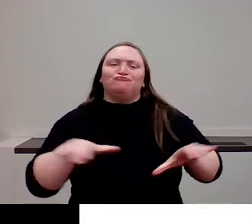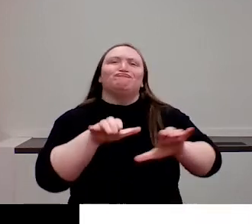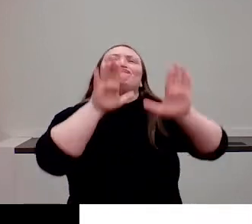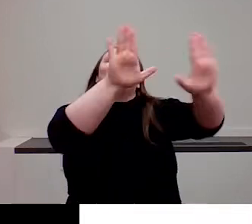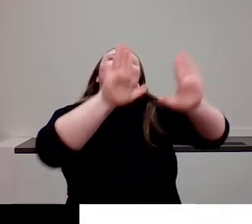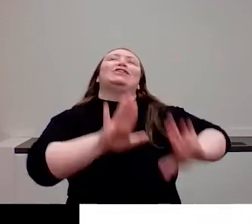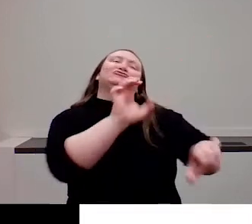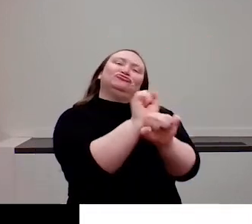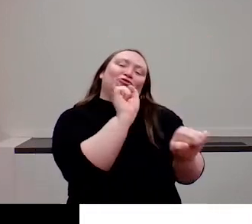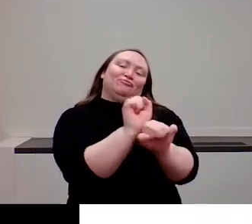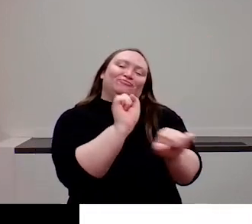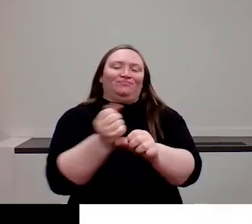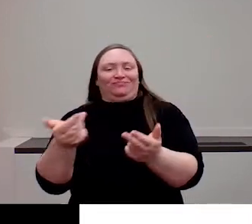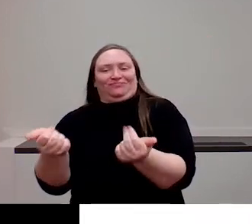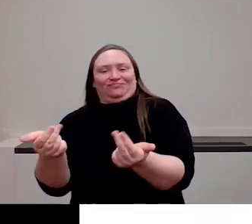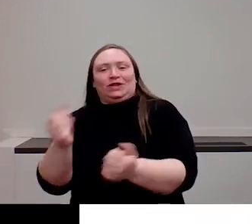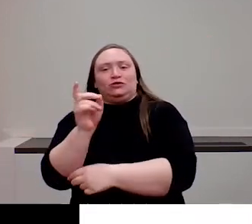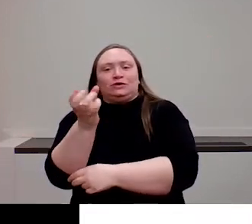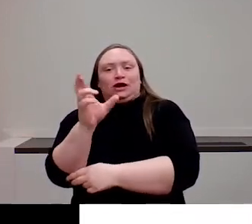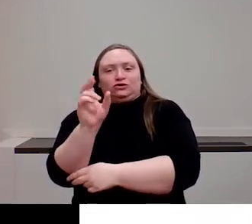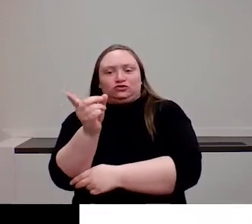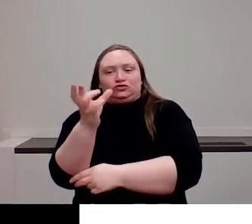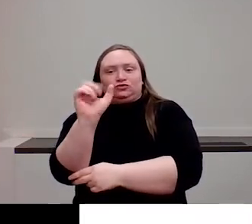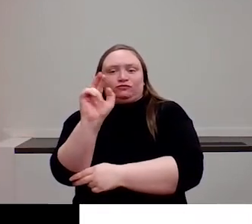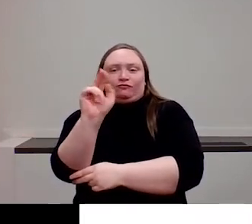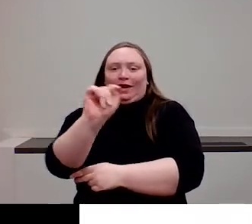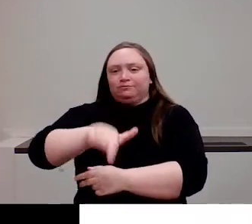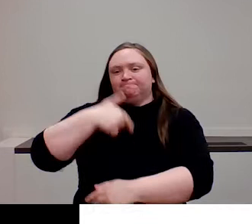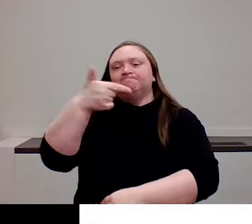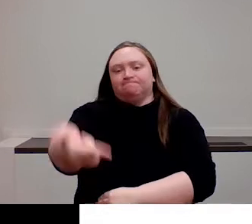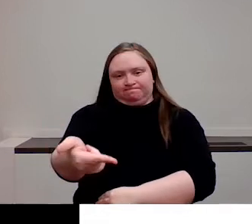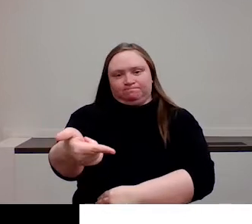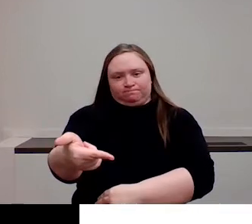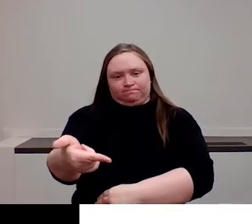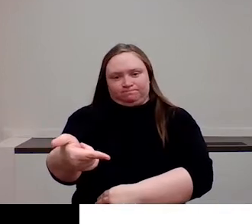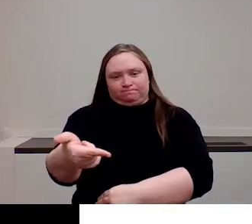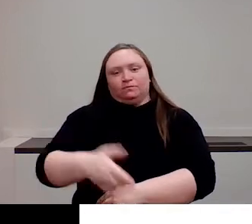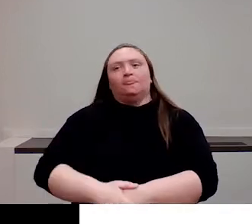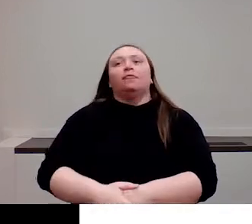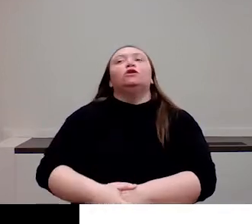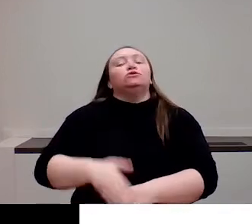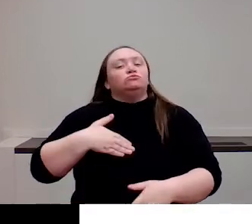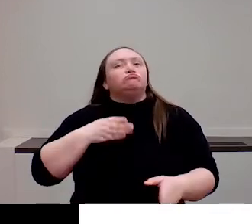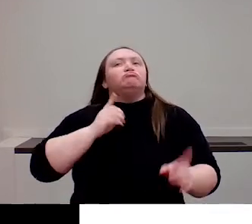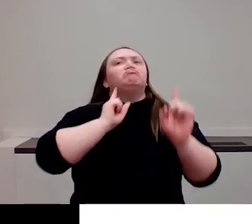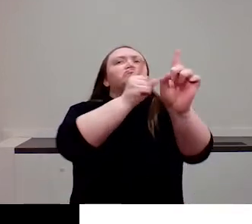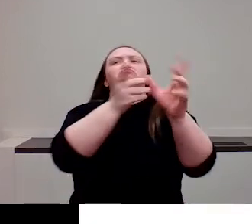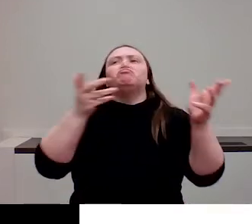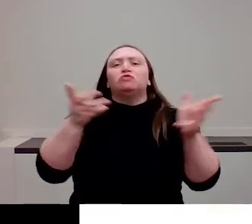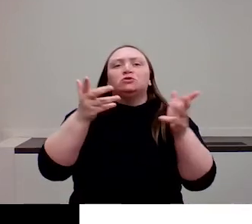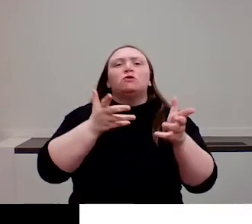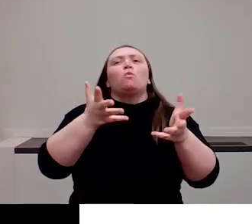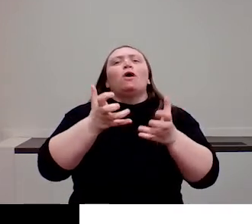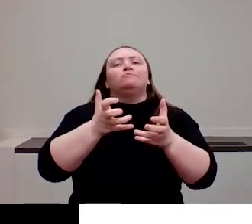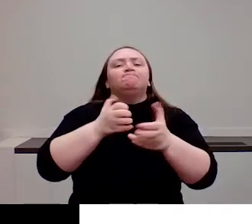job. All right, well, Dr. Duran, I'll turn it to you for the mission and vision, please. Yeah, the Toledo Public Schools mission is to produce